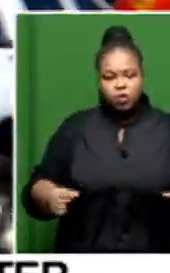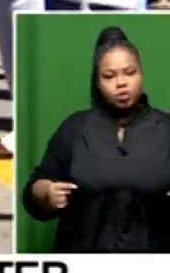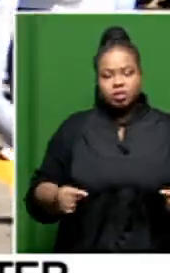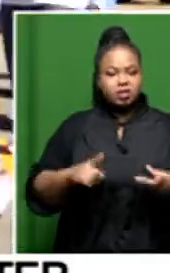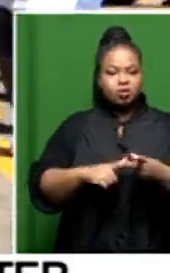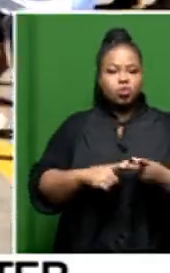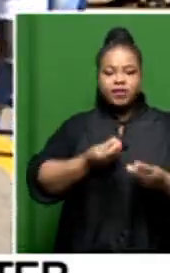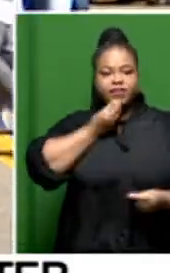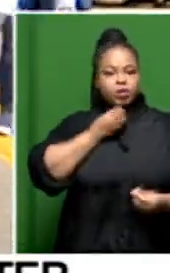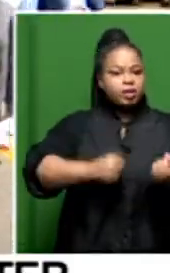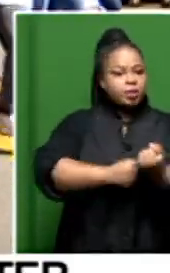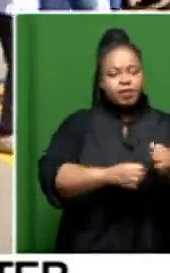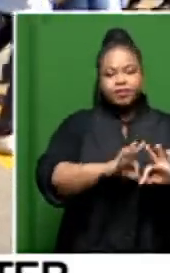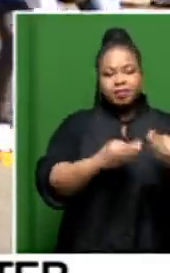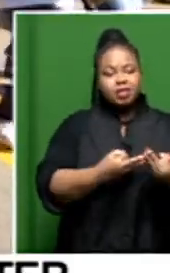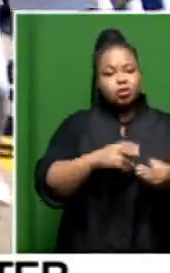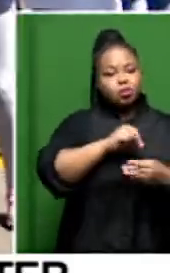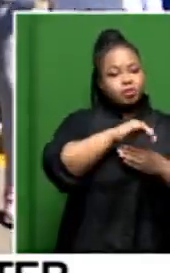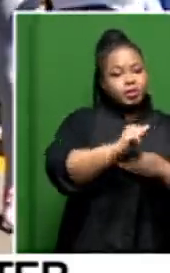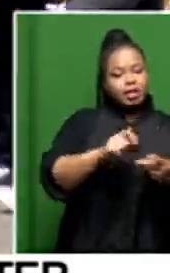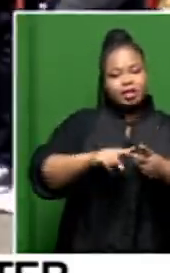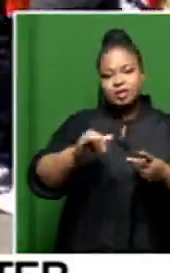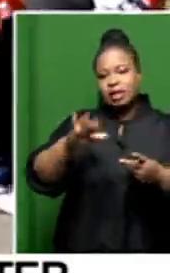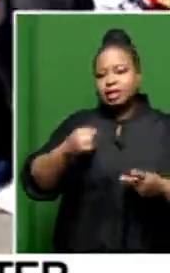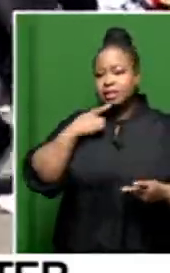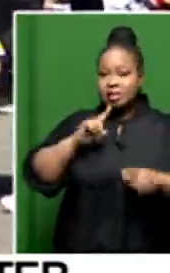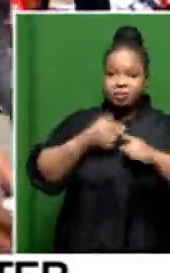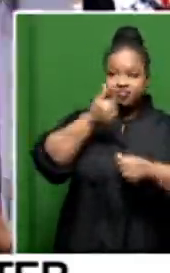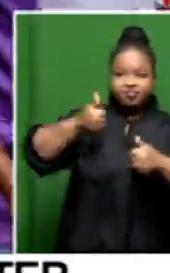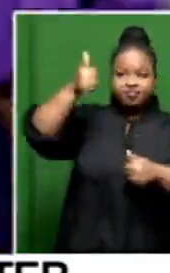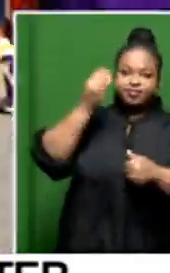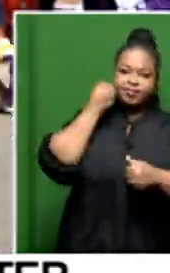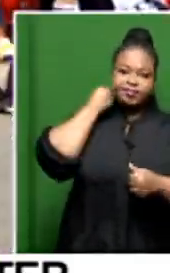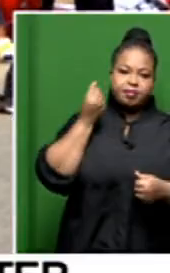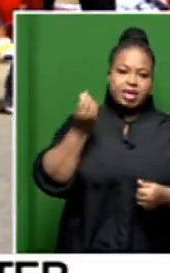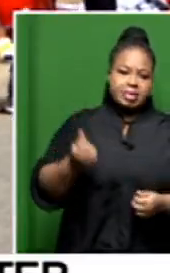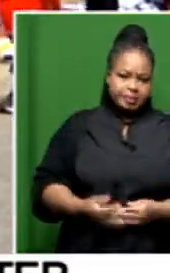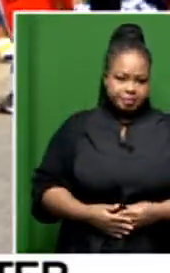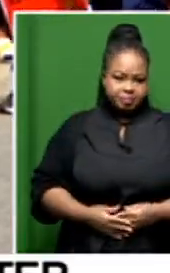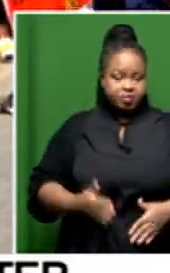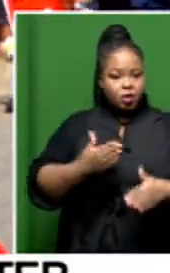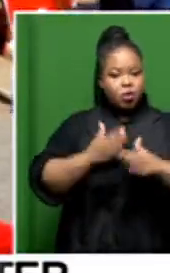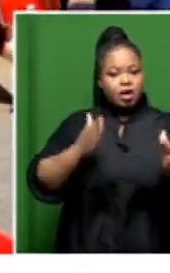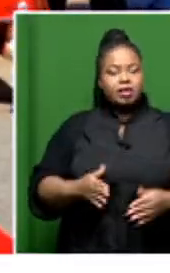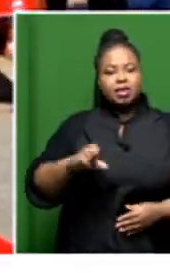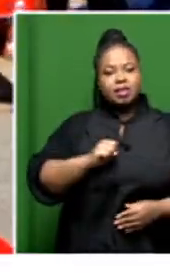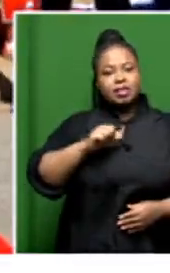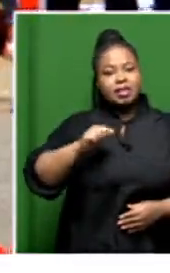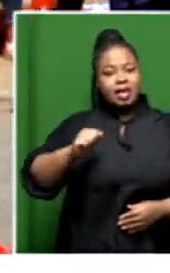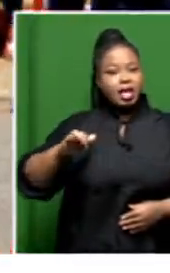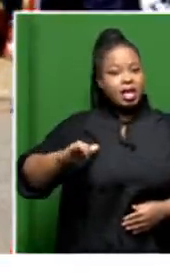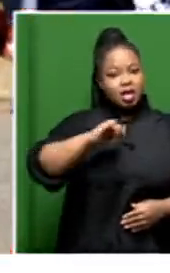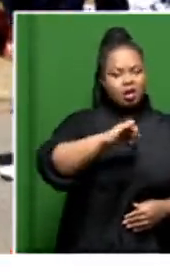Nomsa and Saka are accusing the executive of looting the airline. Workers at SAA are the ones who are taking the full